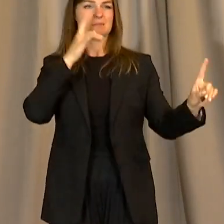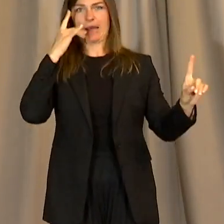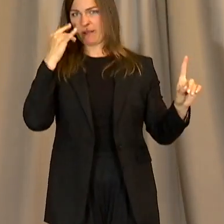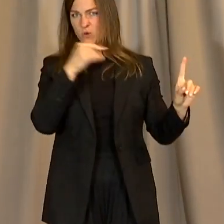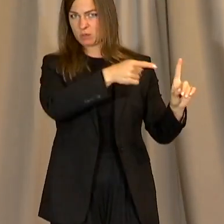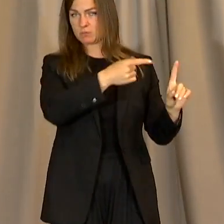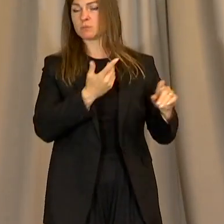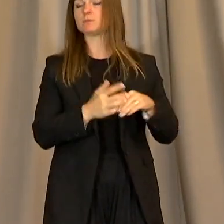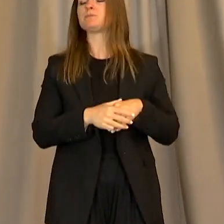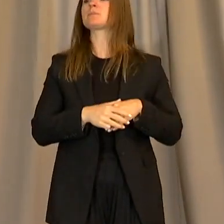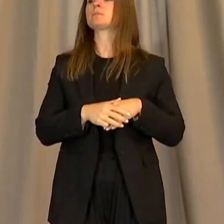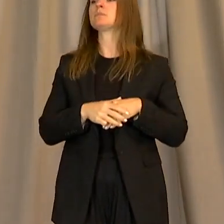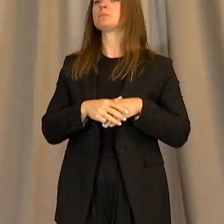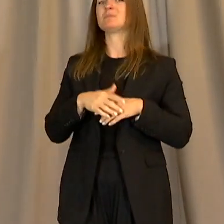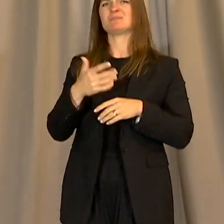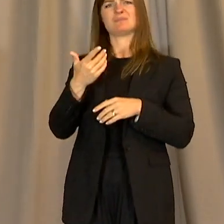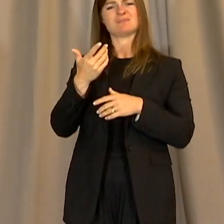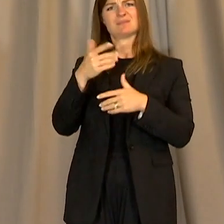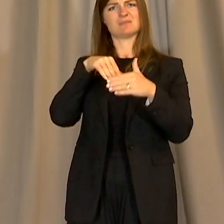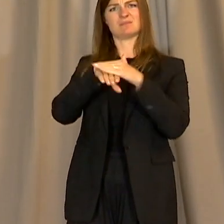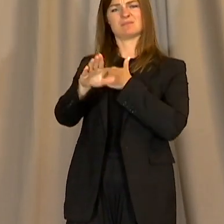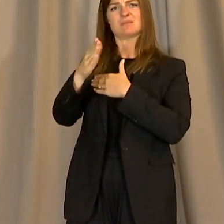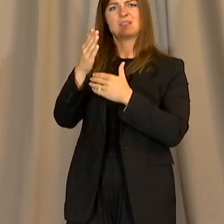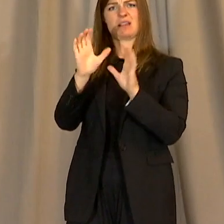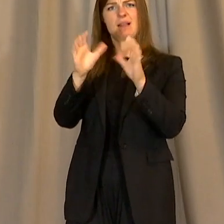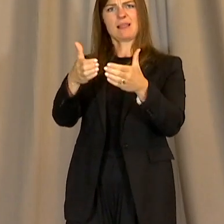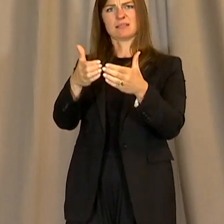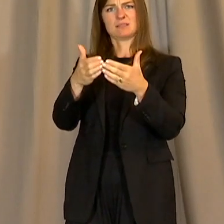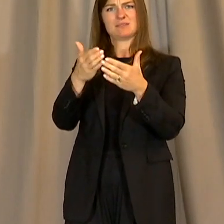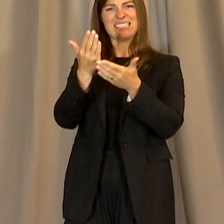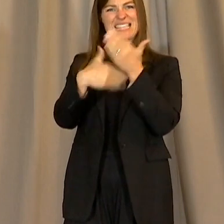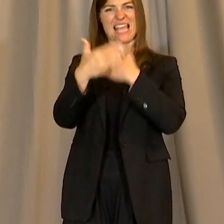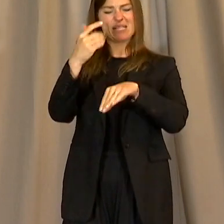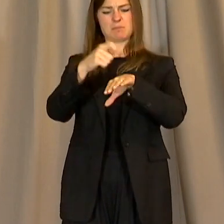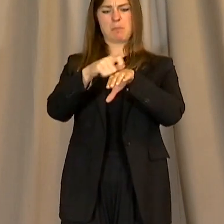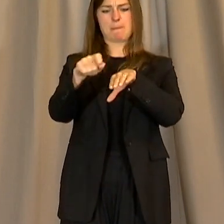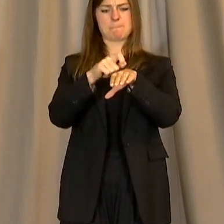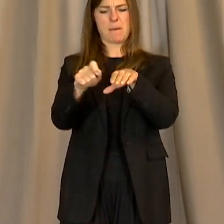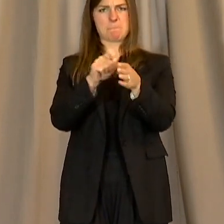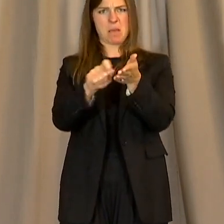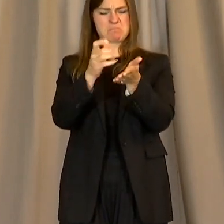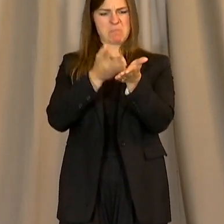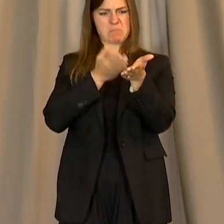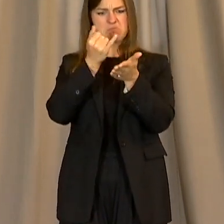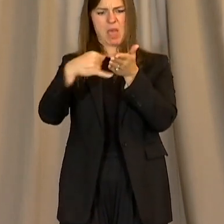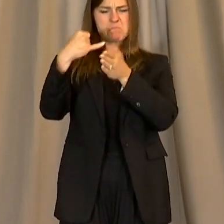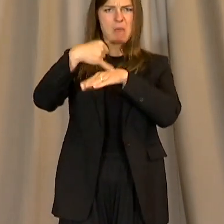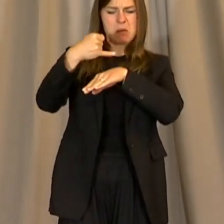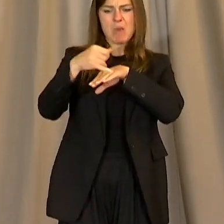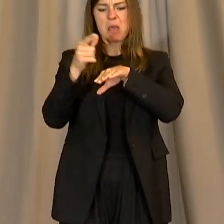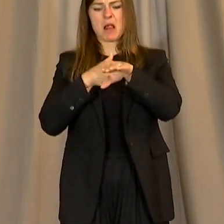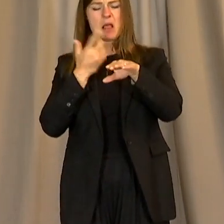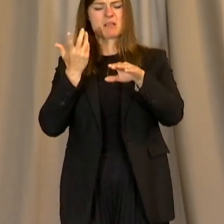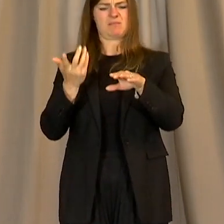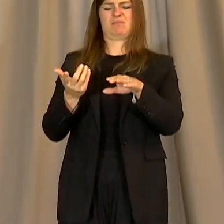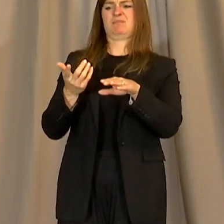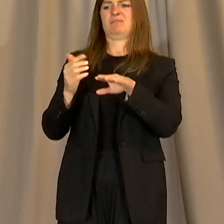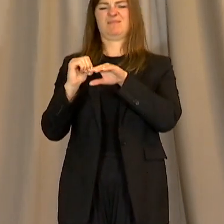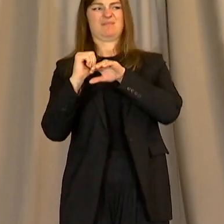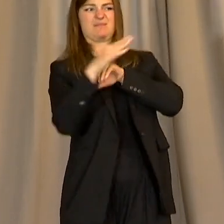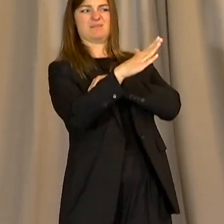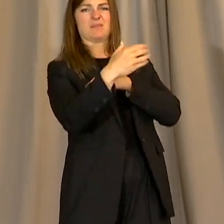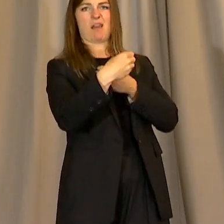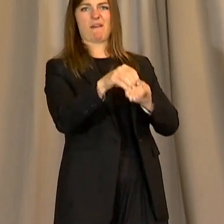he was coming to class with these marks on his hands and his wrists. And they got sent to the